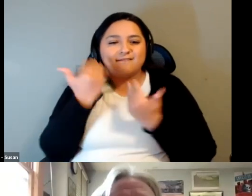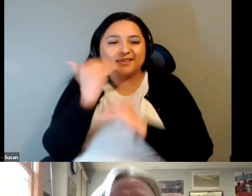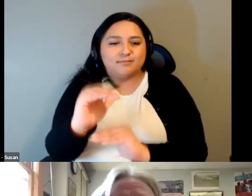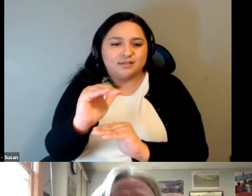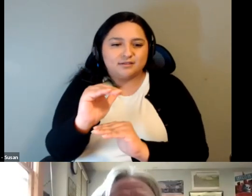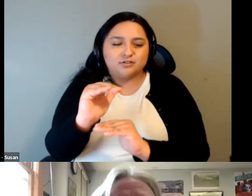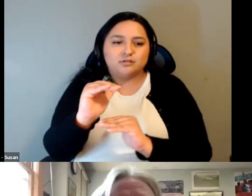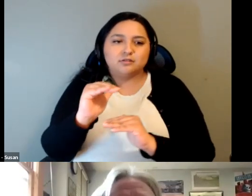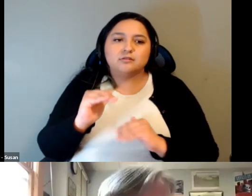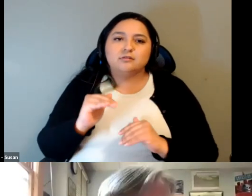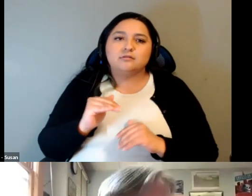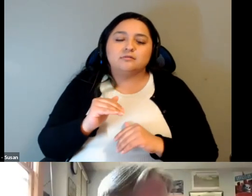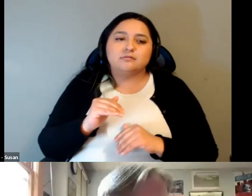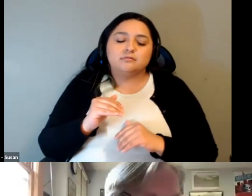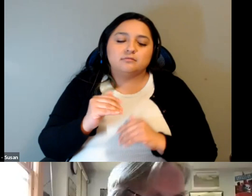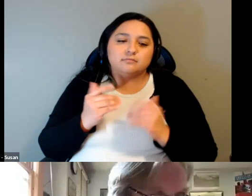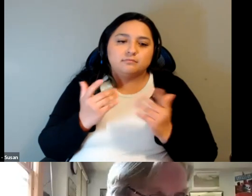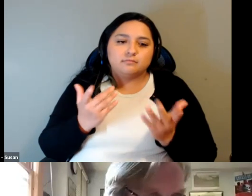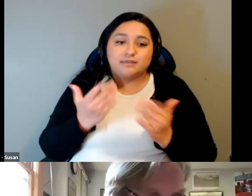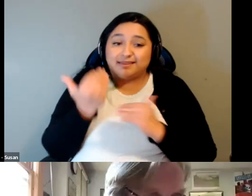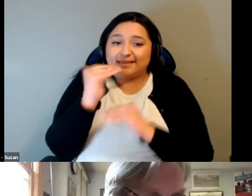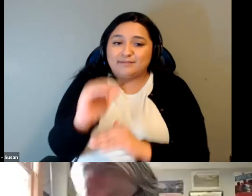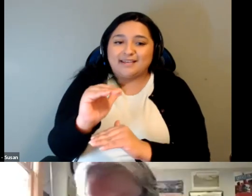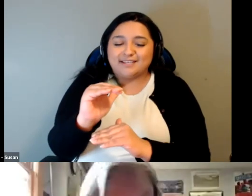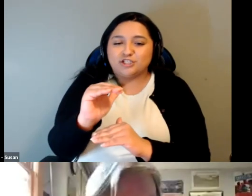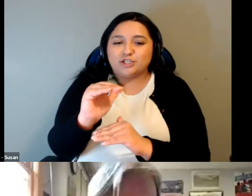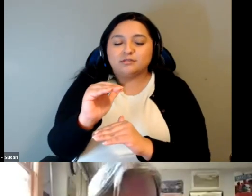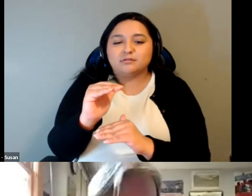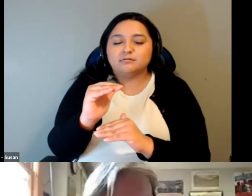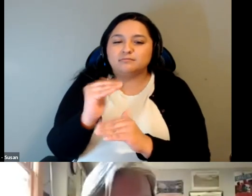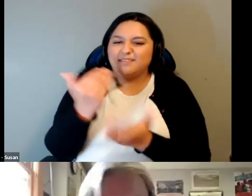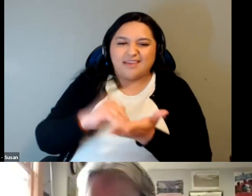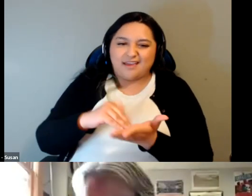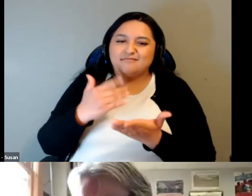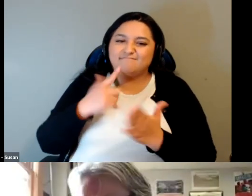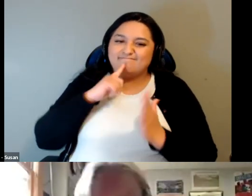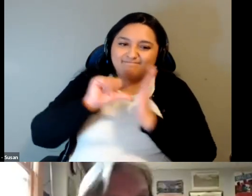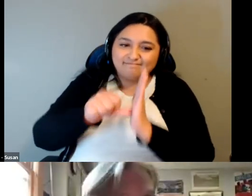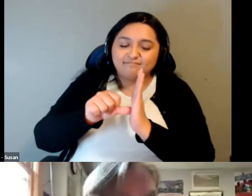that are really rooted at the, as I mentioned, at the systemic and rather than individual level.